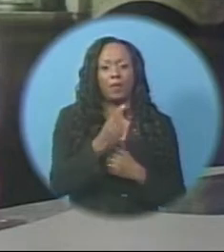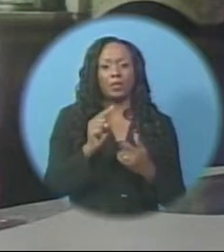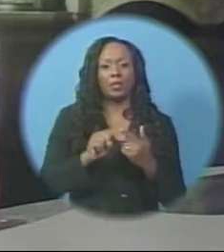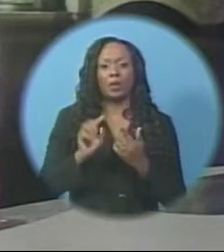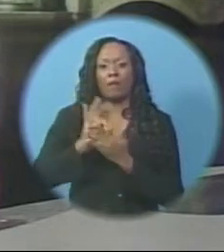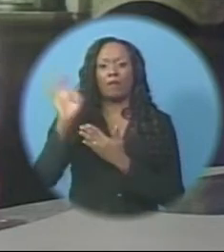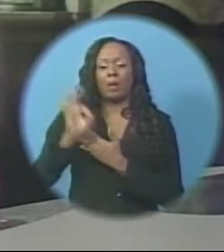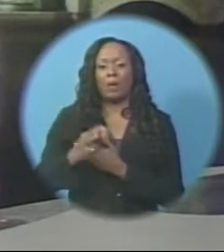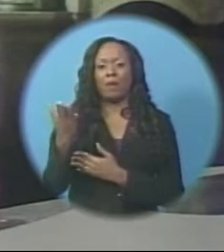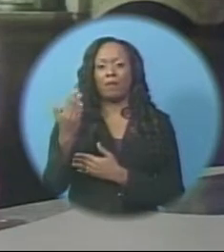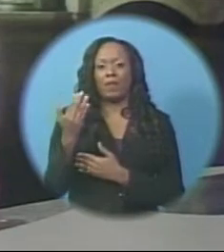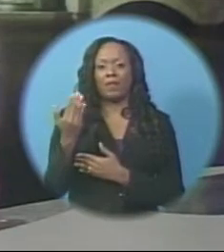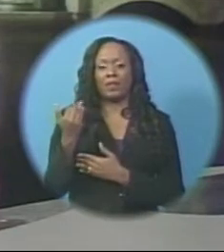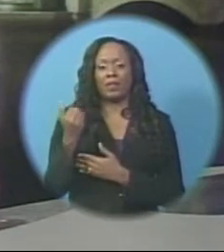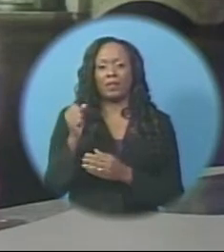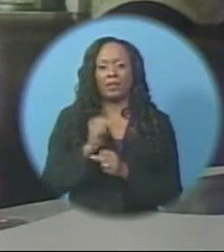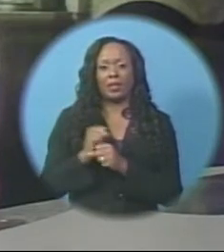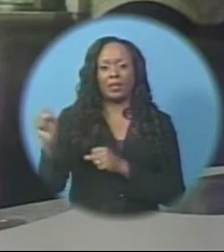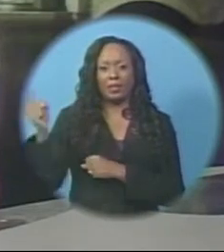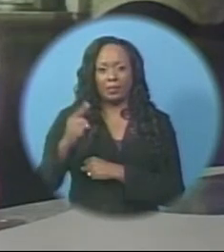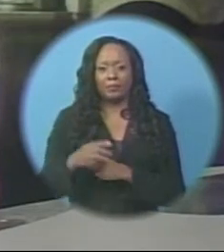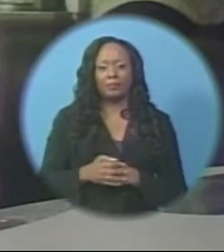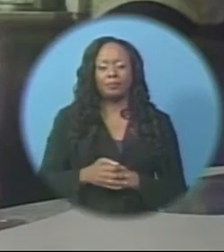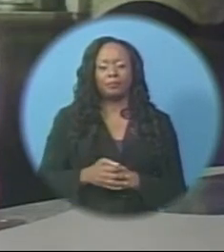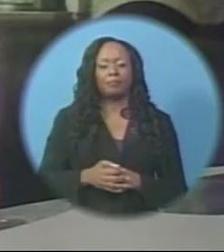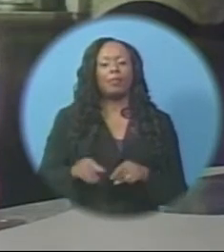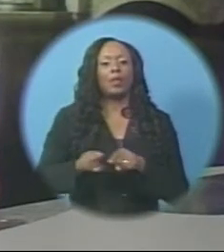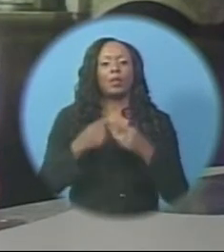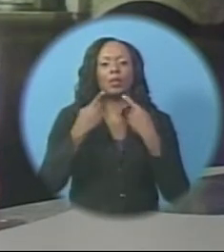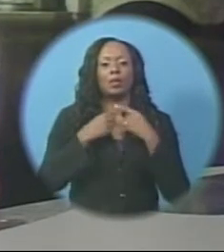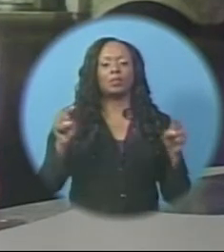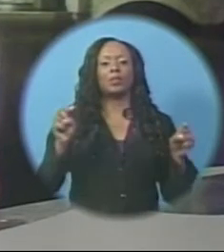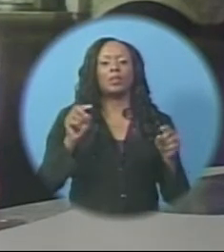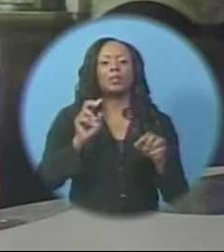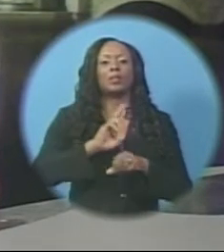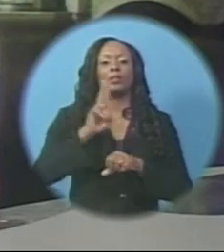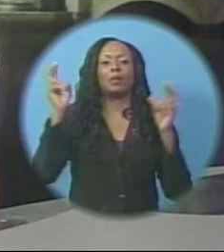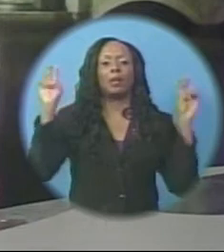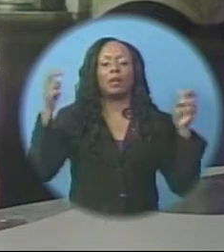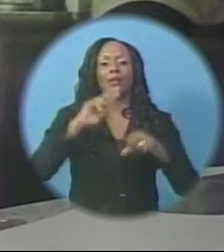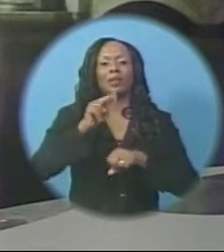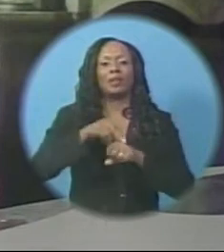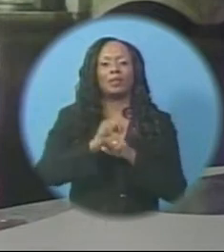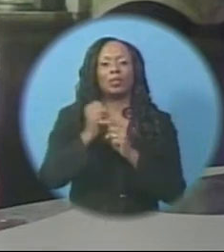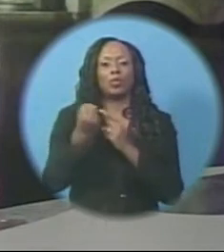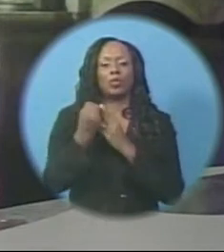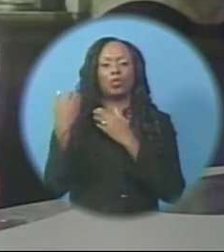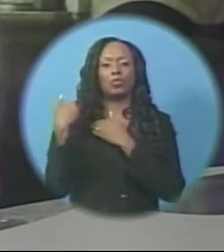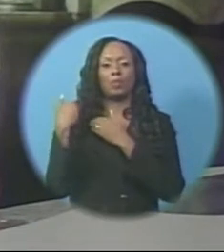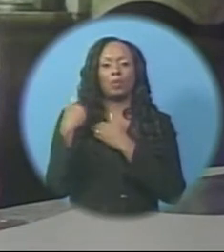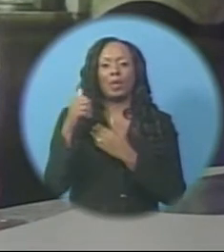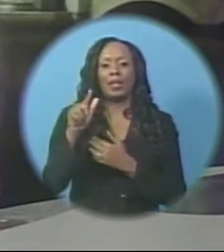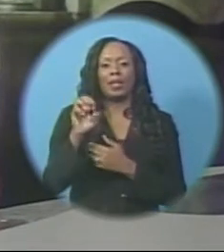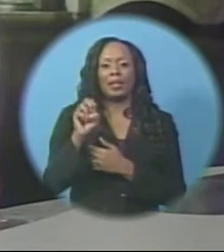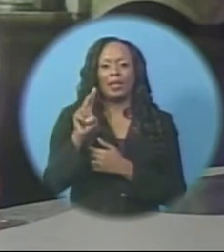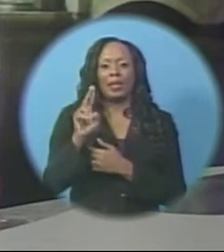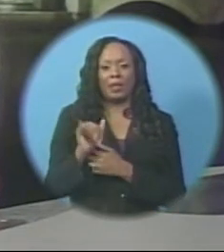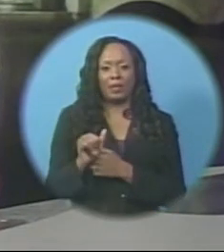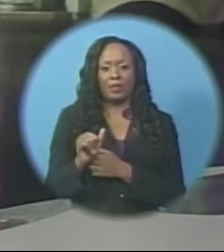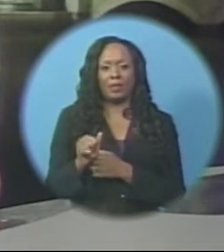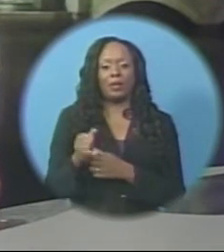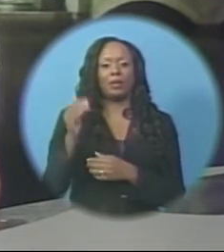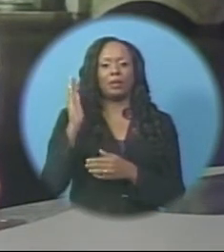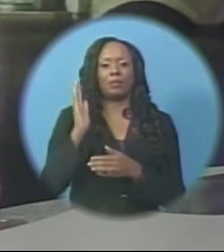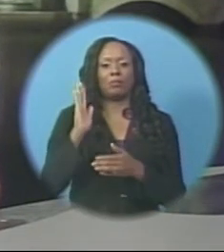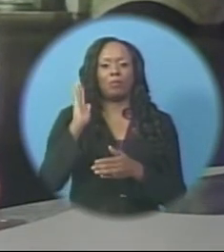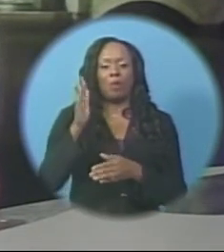a national social responsibility levy from September 1st at a rate of 2% on all imports into Barbados. And this is to